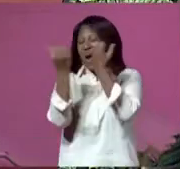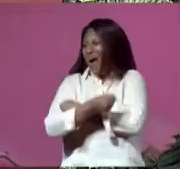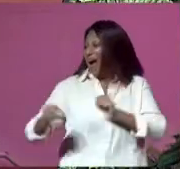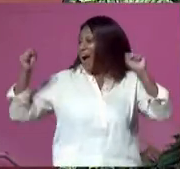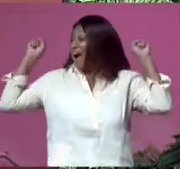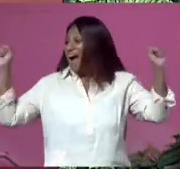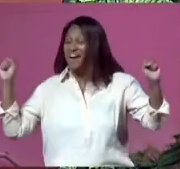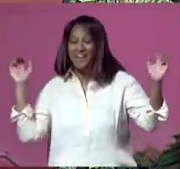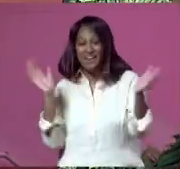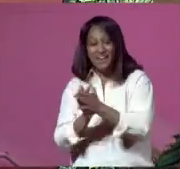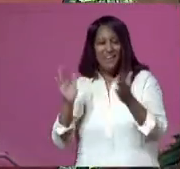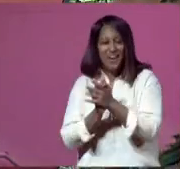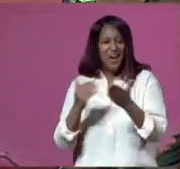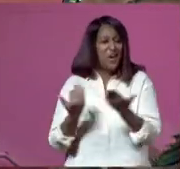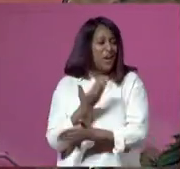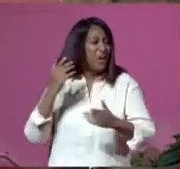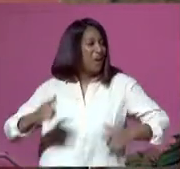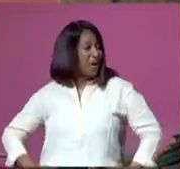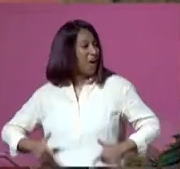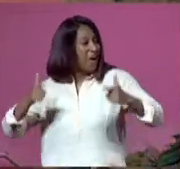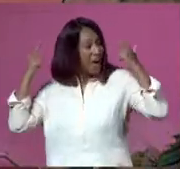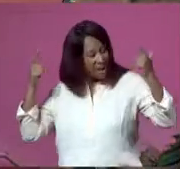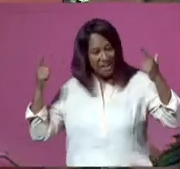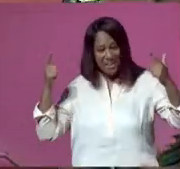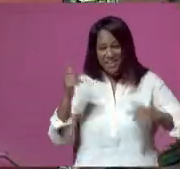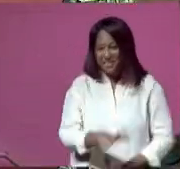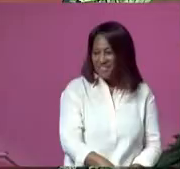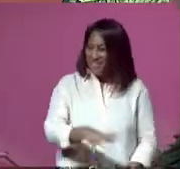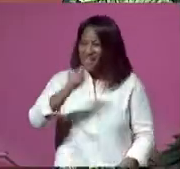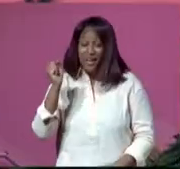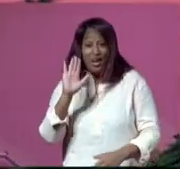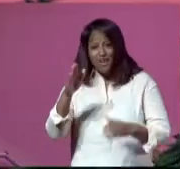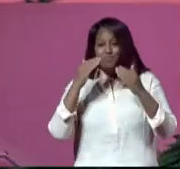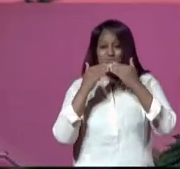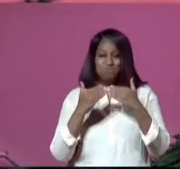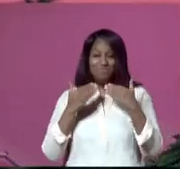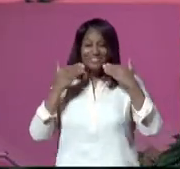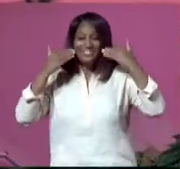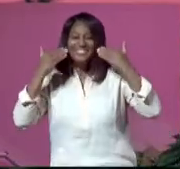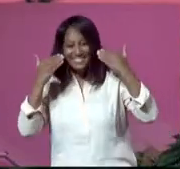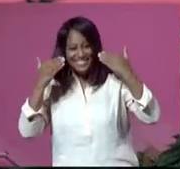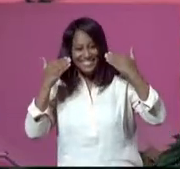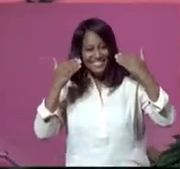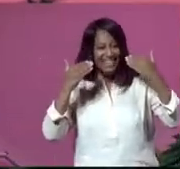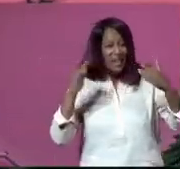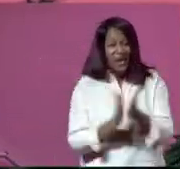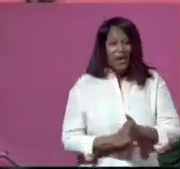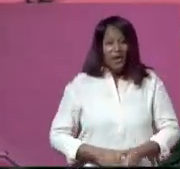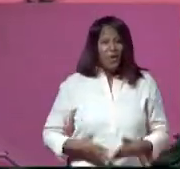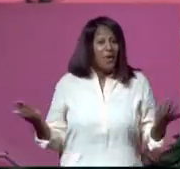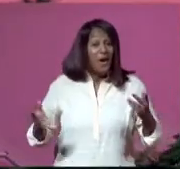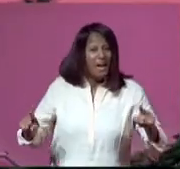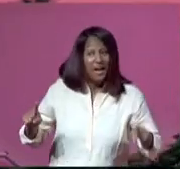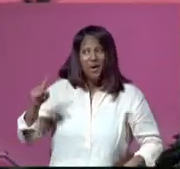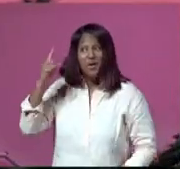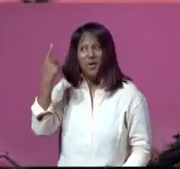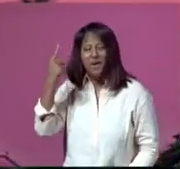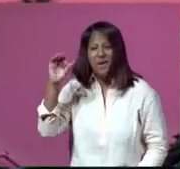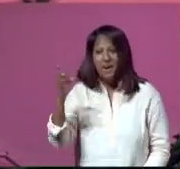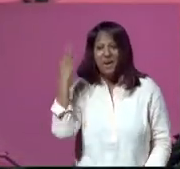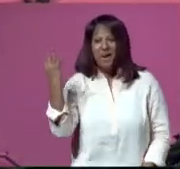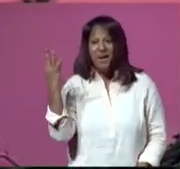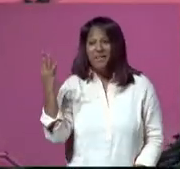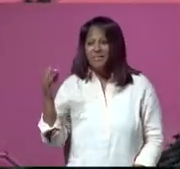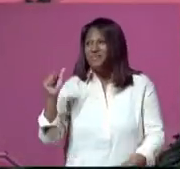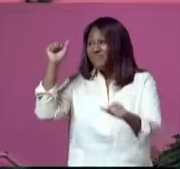Salvation, put the water pot down, pick up your smile, because one Friday on a